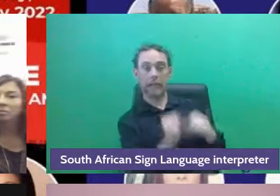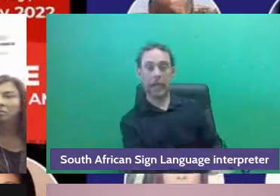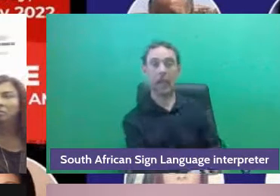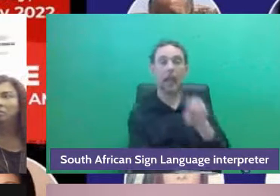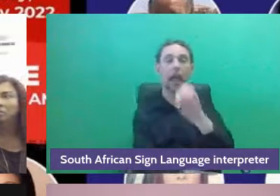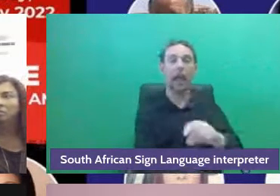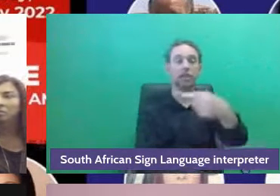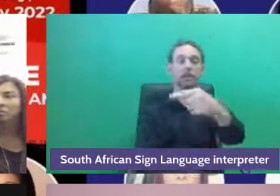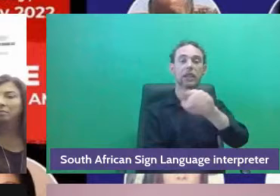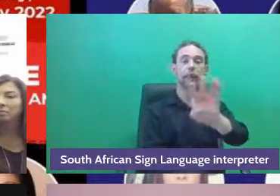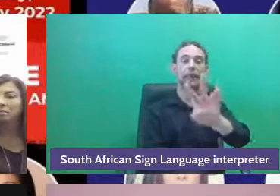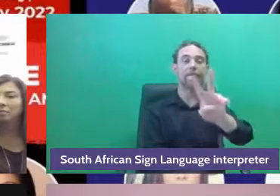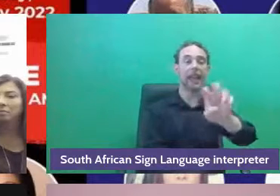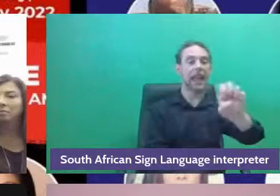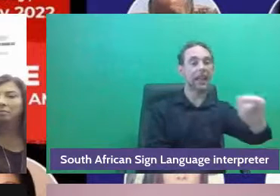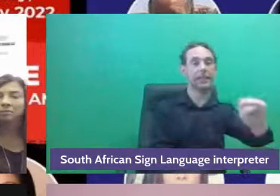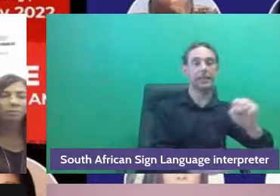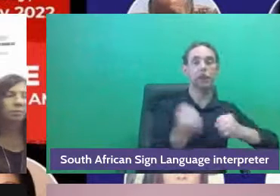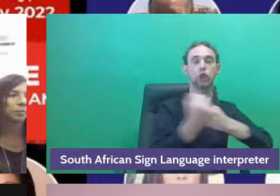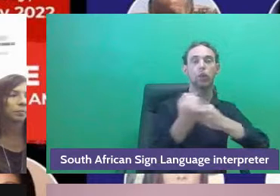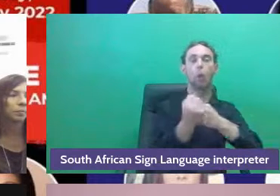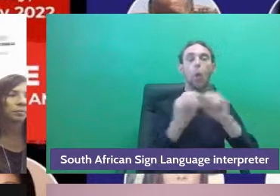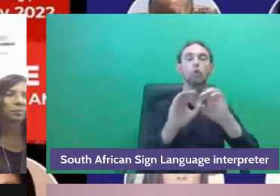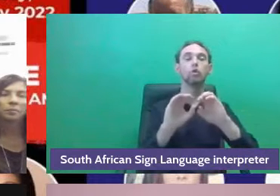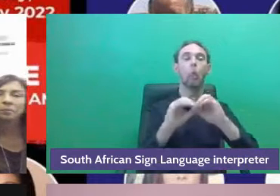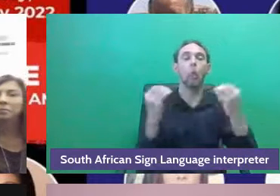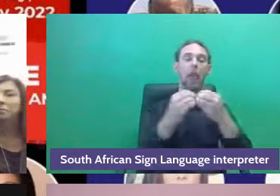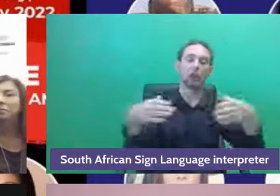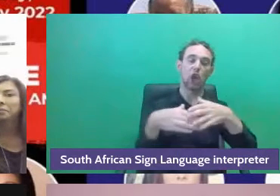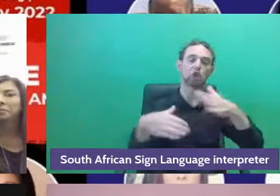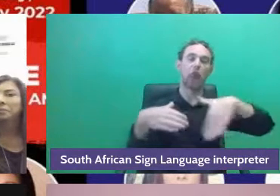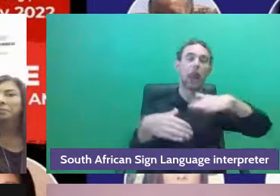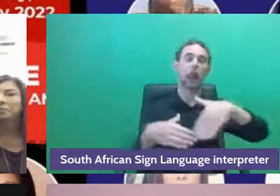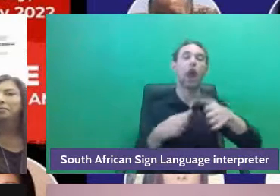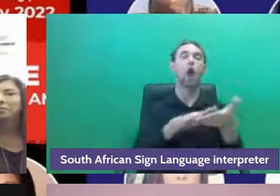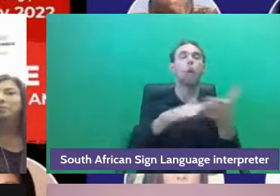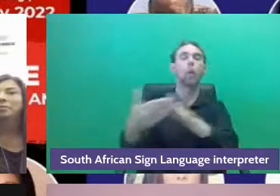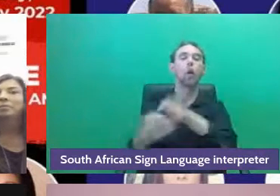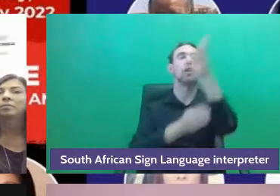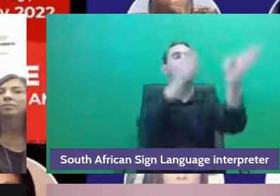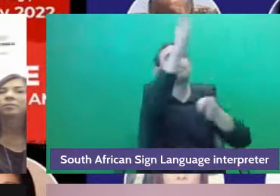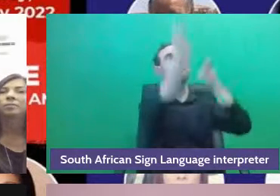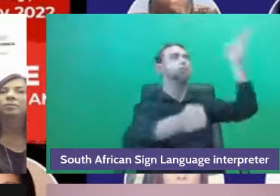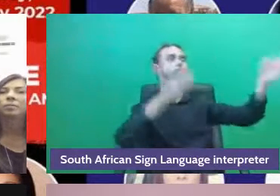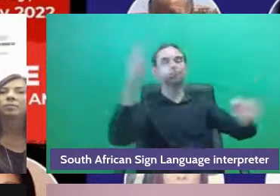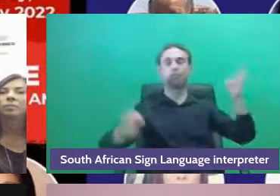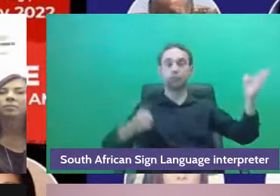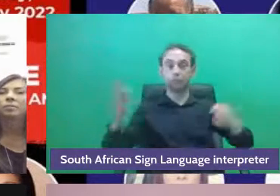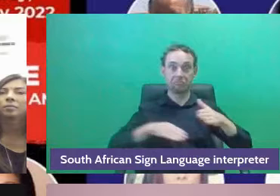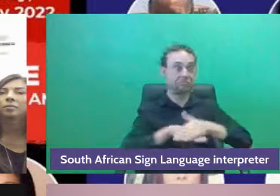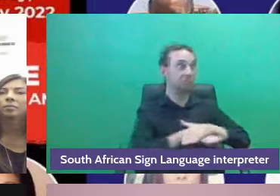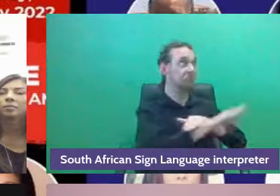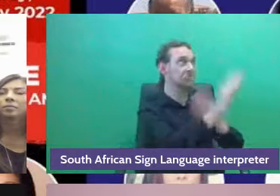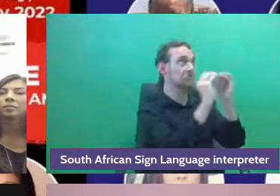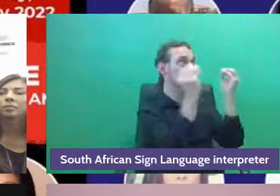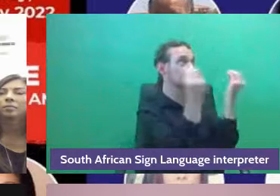support groups available in many communities, and these groups can provide valuable information and support to the